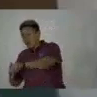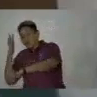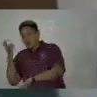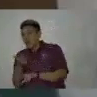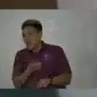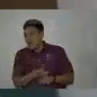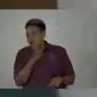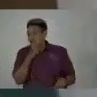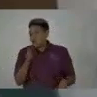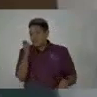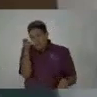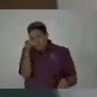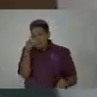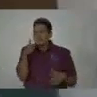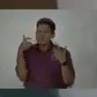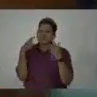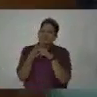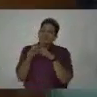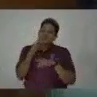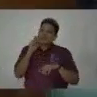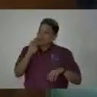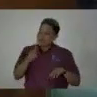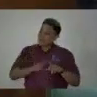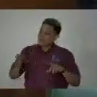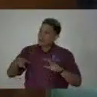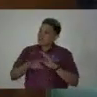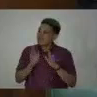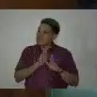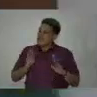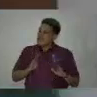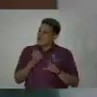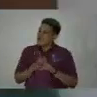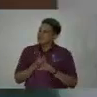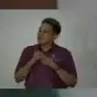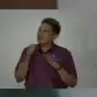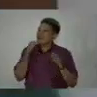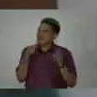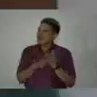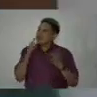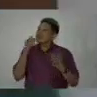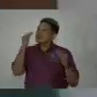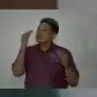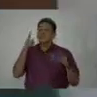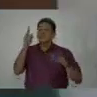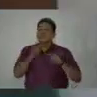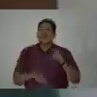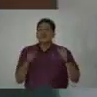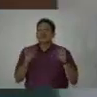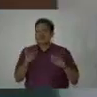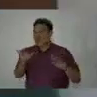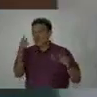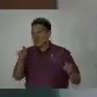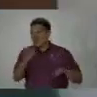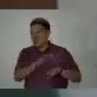an adverse trace from the NIB, yet the review board in a letter is saying you can't do that